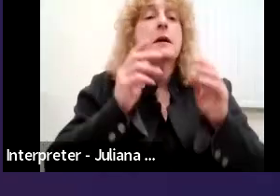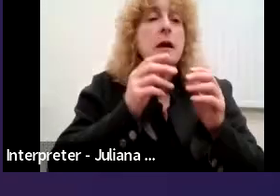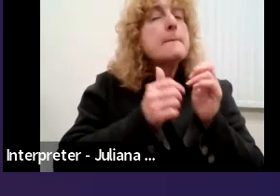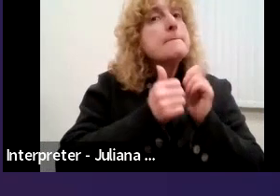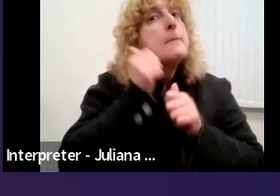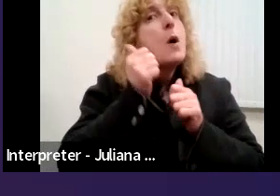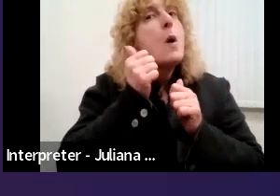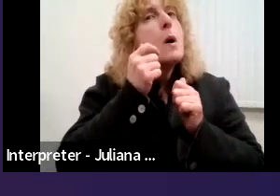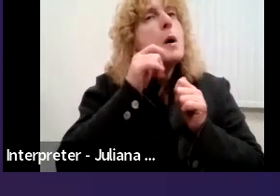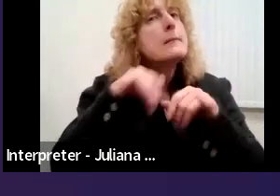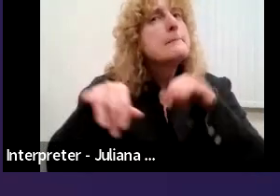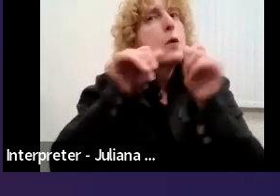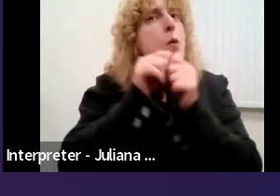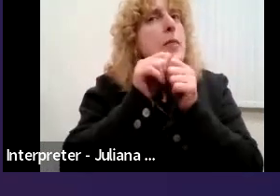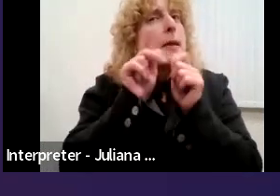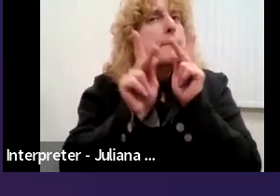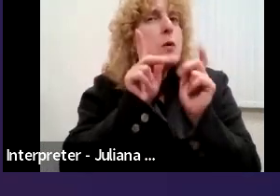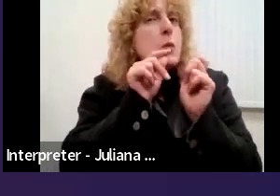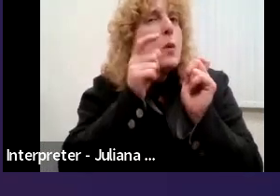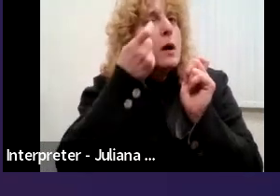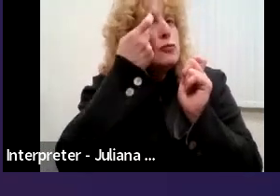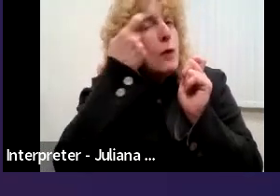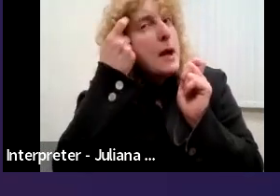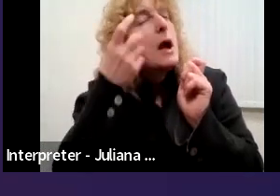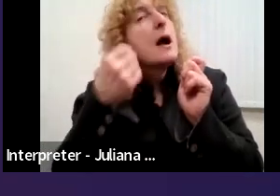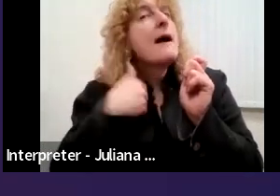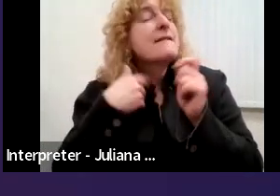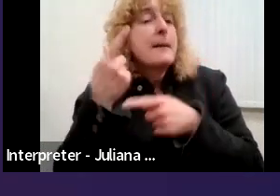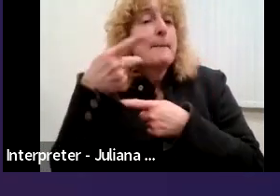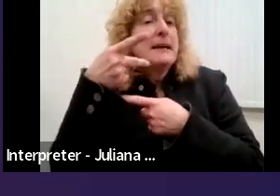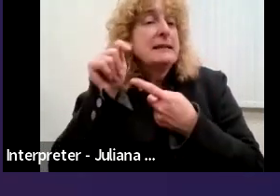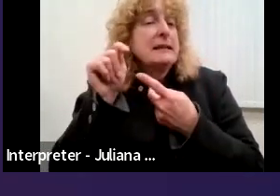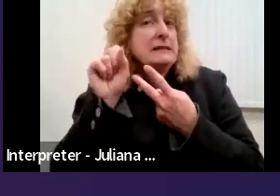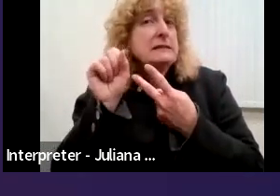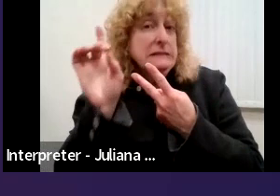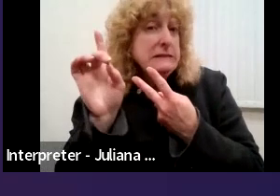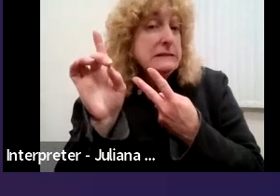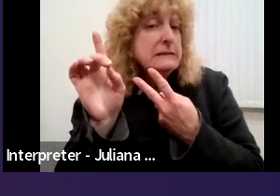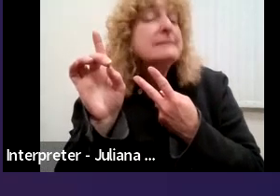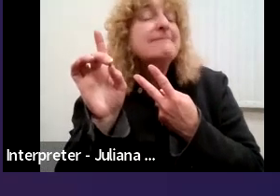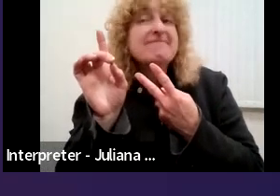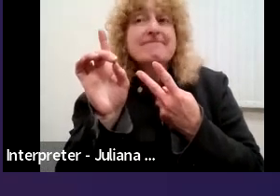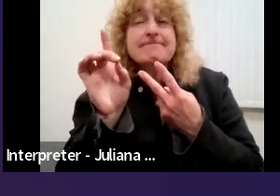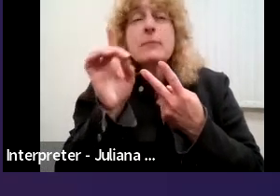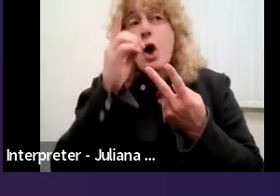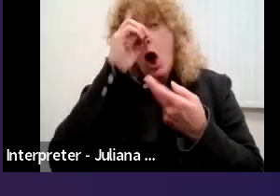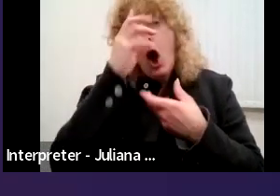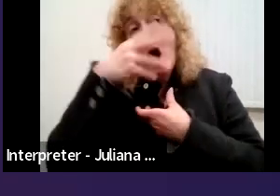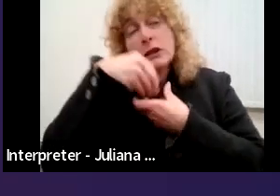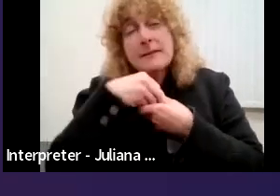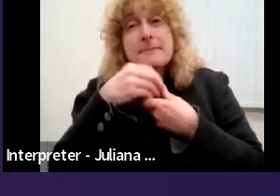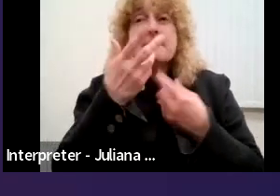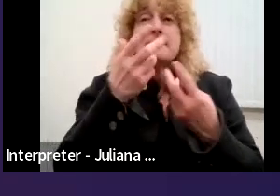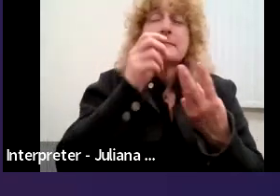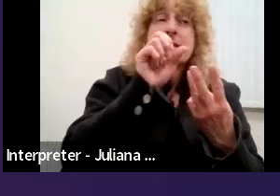trauma and have a post-traumatic stress disorder or PTSD. Autism or sensory processing and